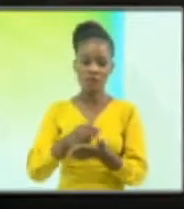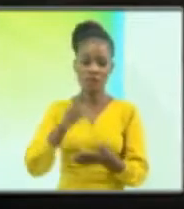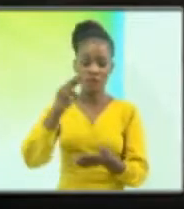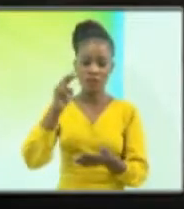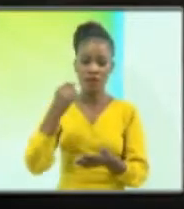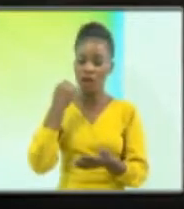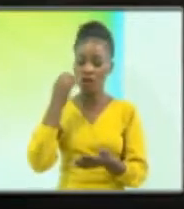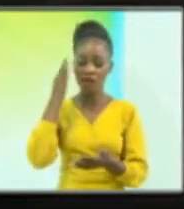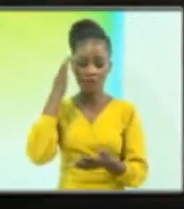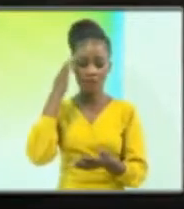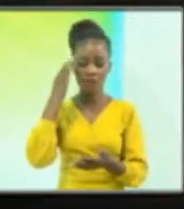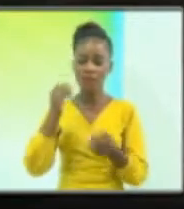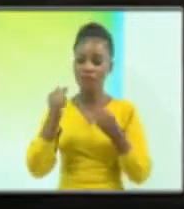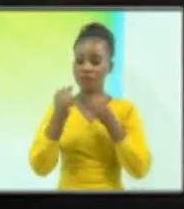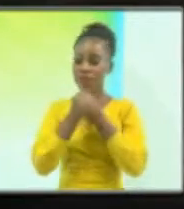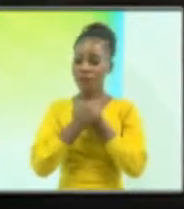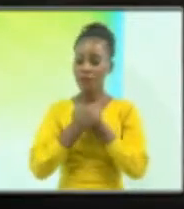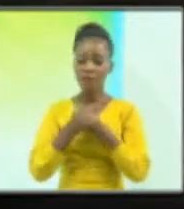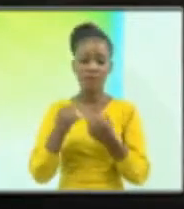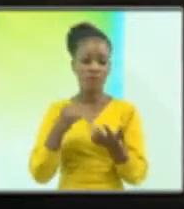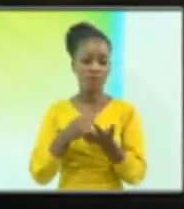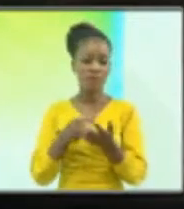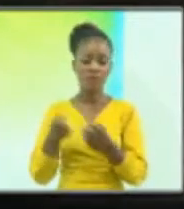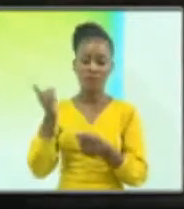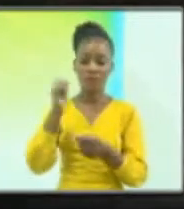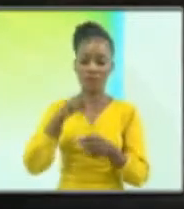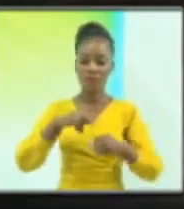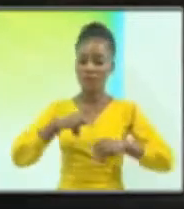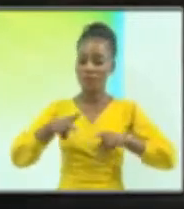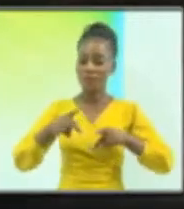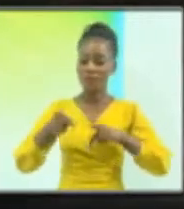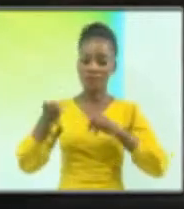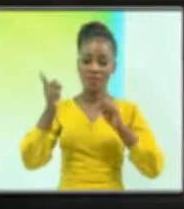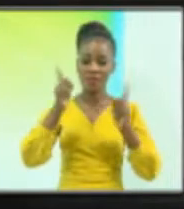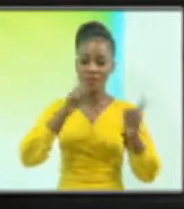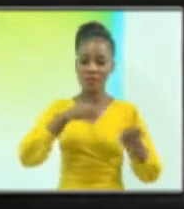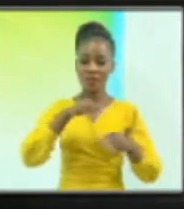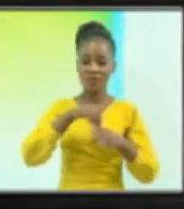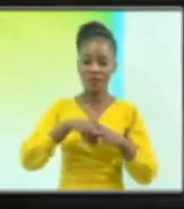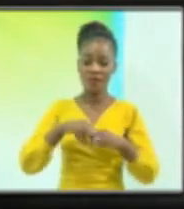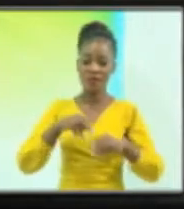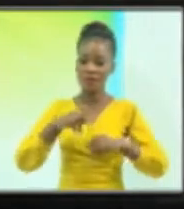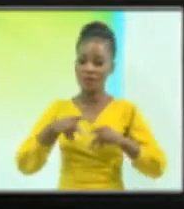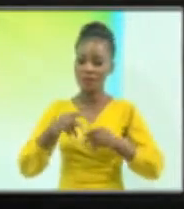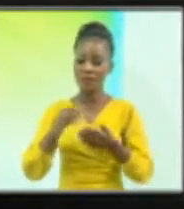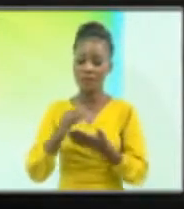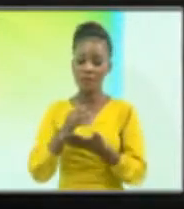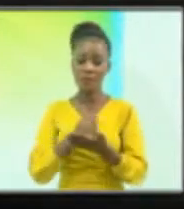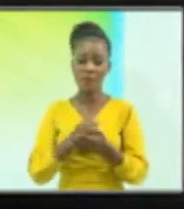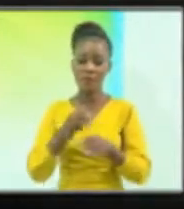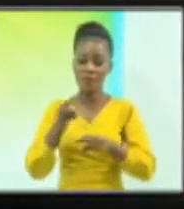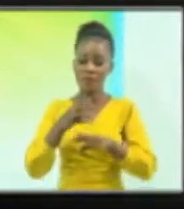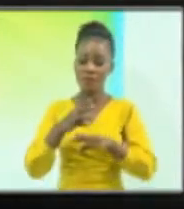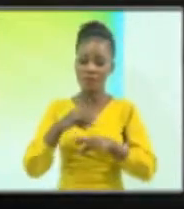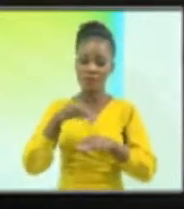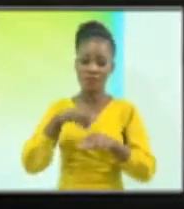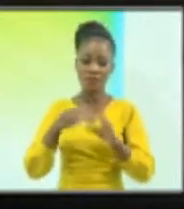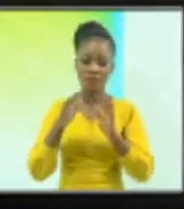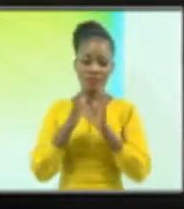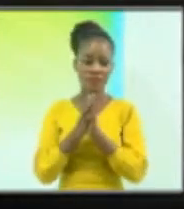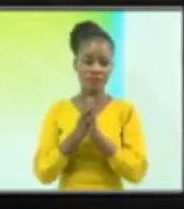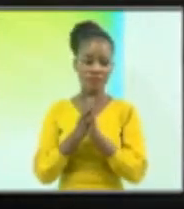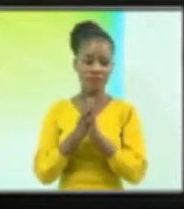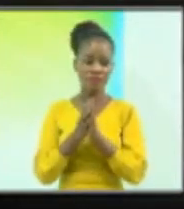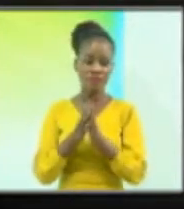think I love it when people come here for services, because this ministry is for people, it's for the public. It's not mine, it's